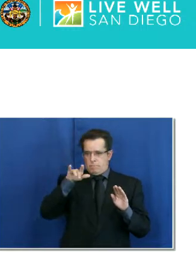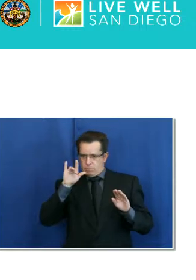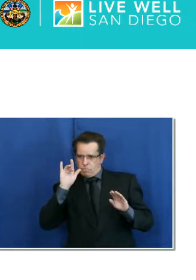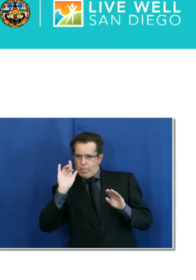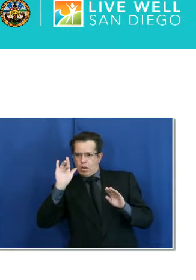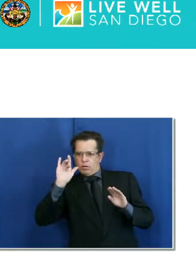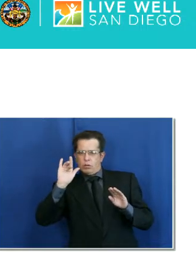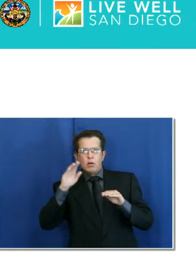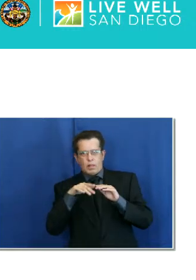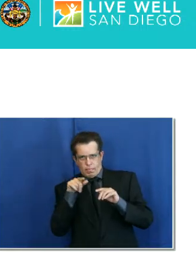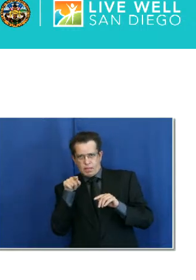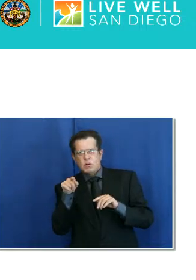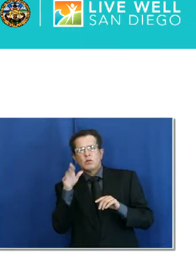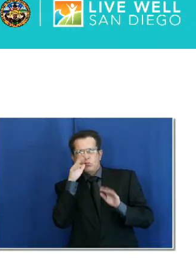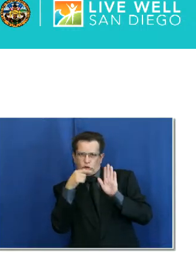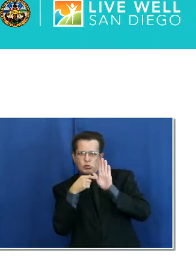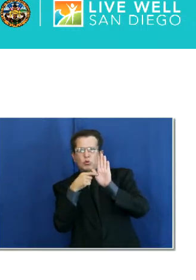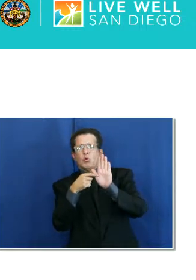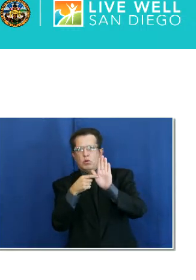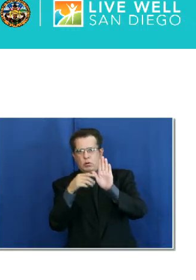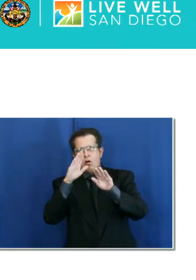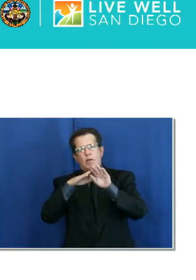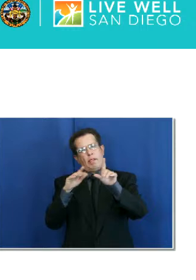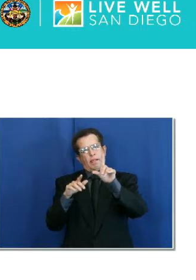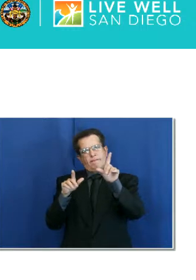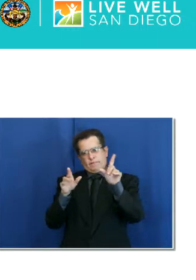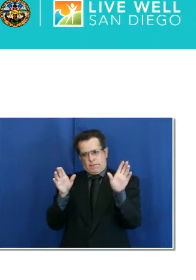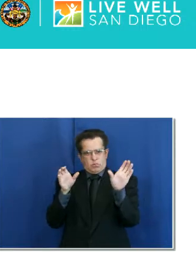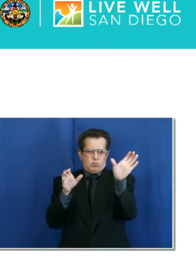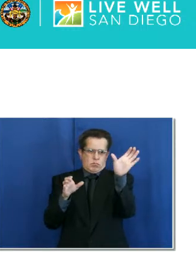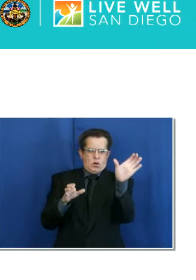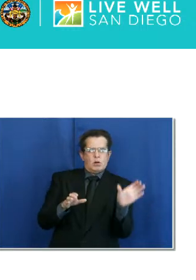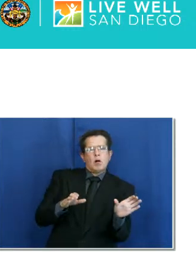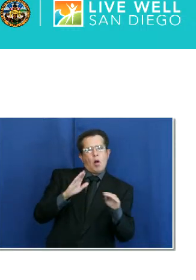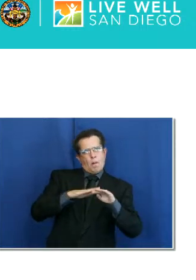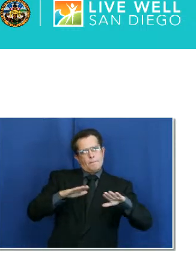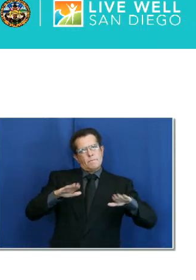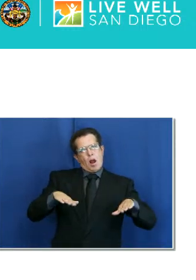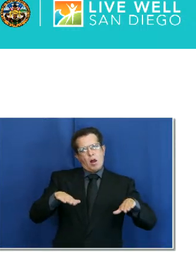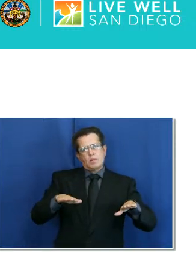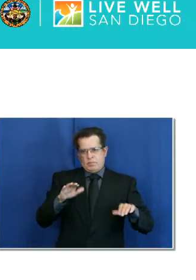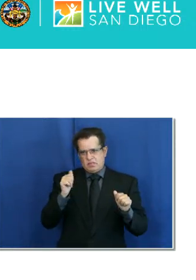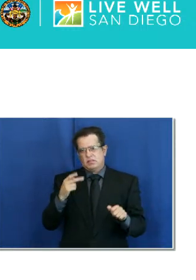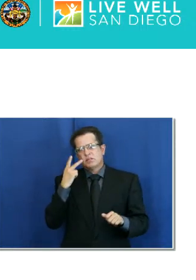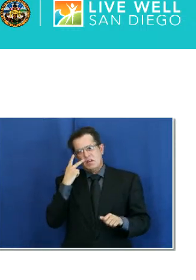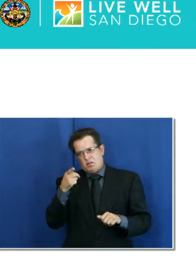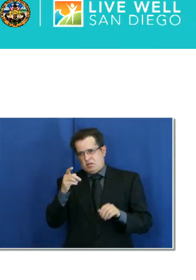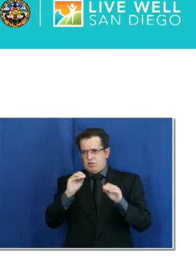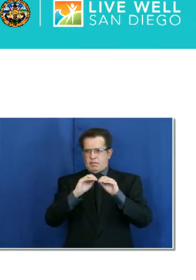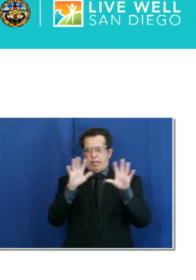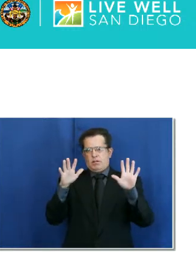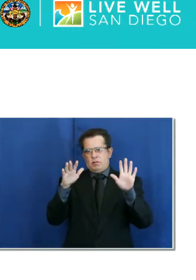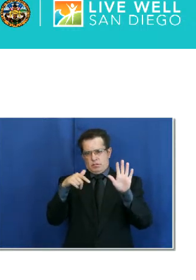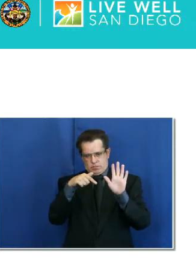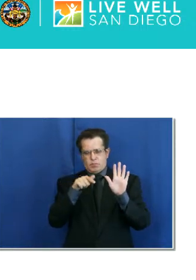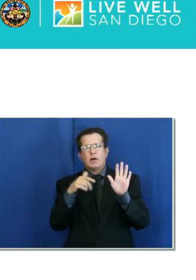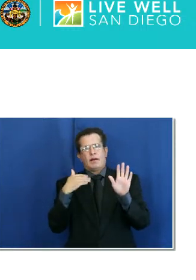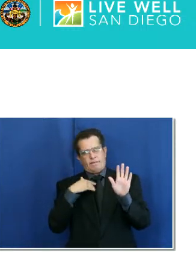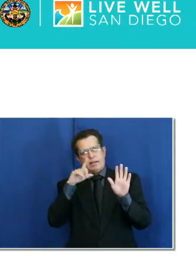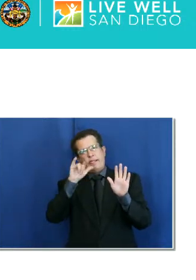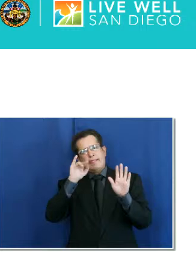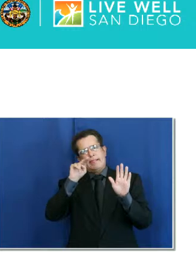that, you will see what's on the left side of this slide, and at the very bottom, you will see a link